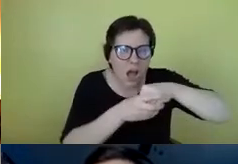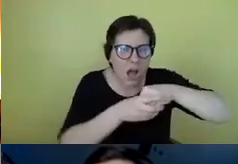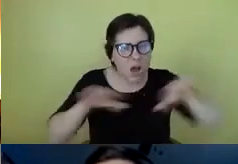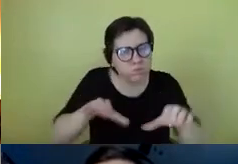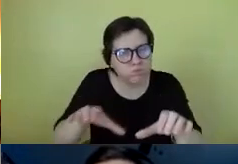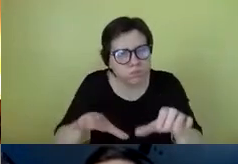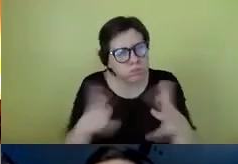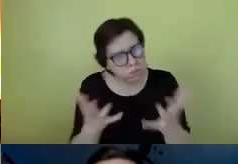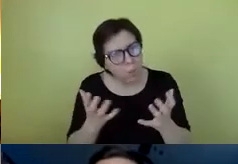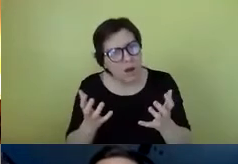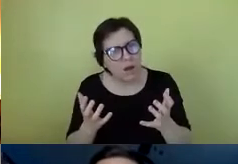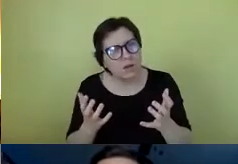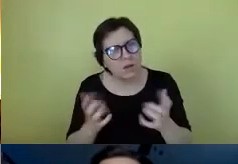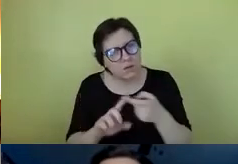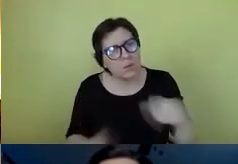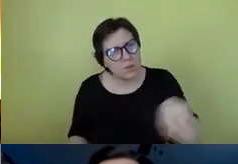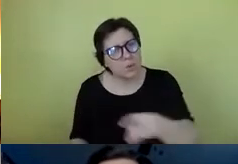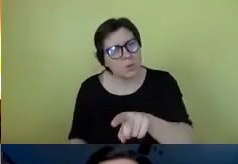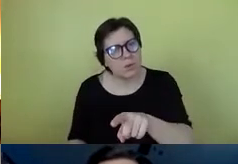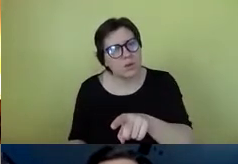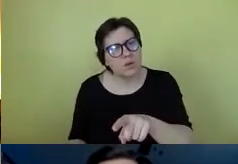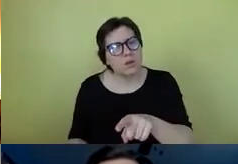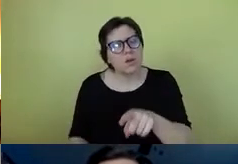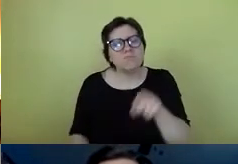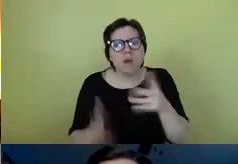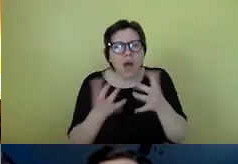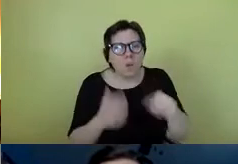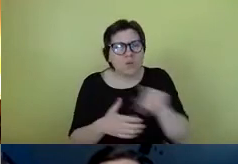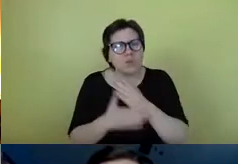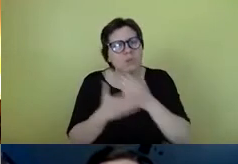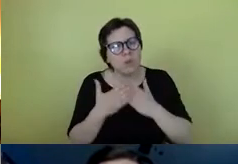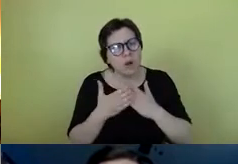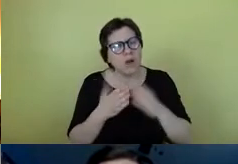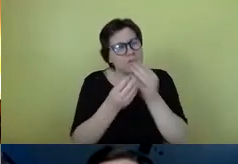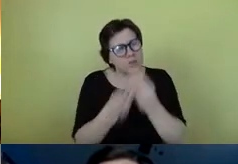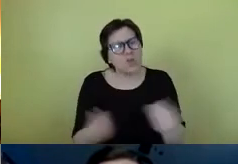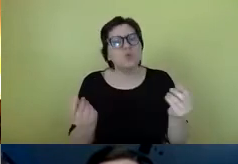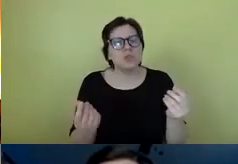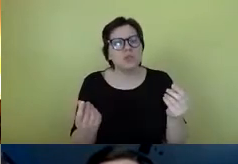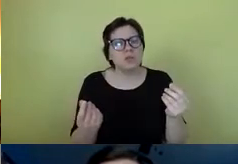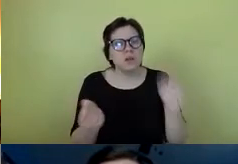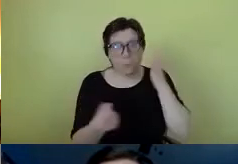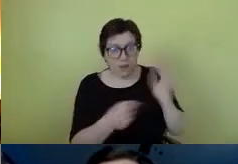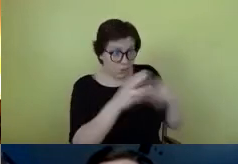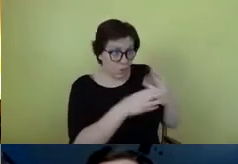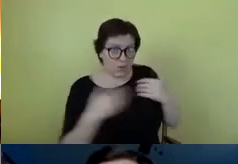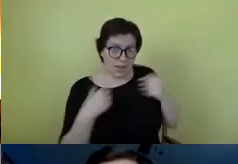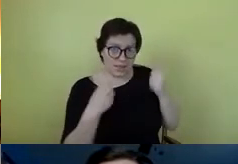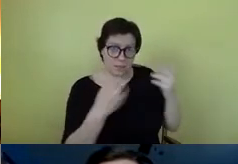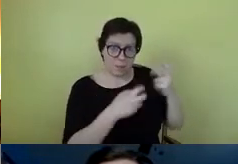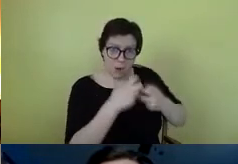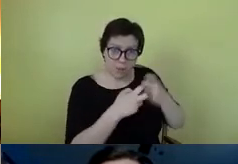be a part of the solution of the world's problems.